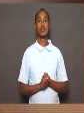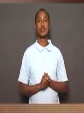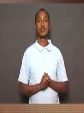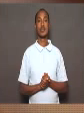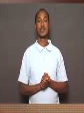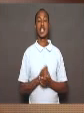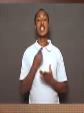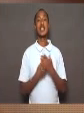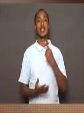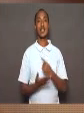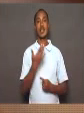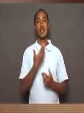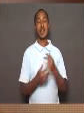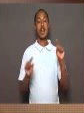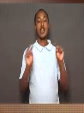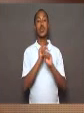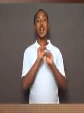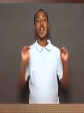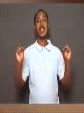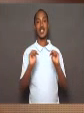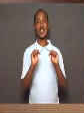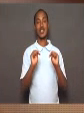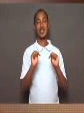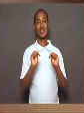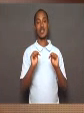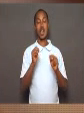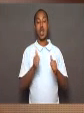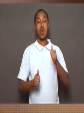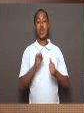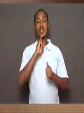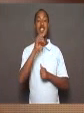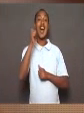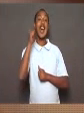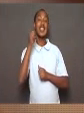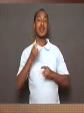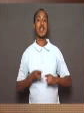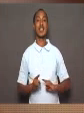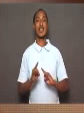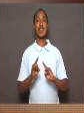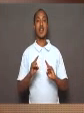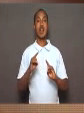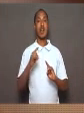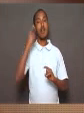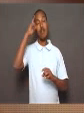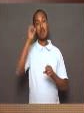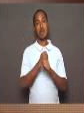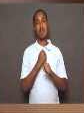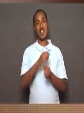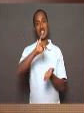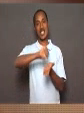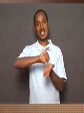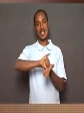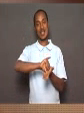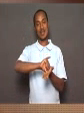Let us discuss neutralization, which is another method for preparing salts.